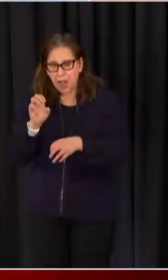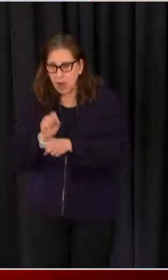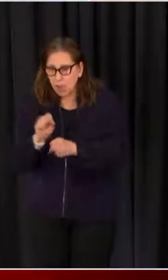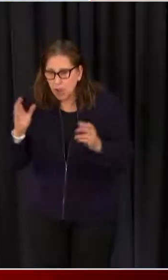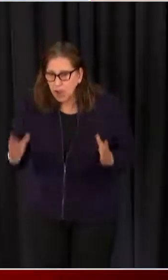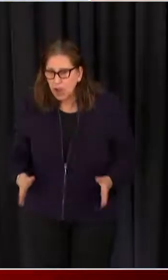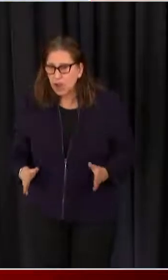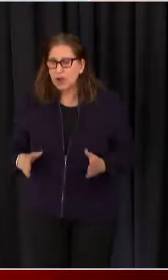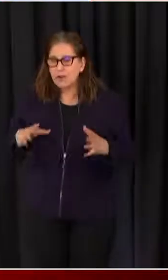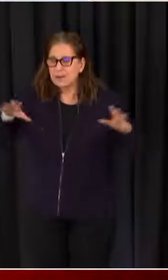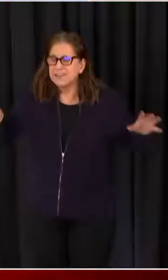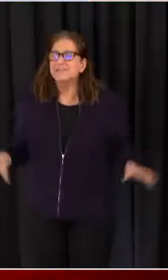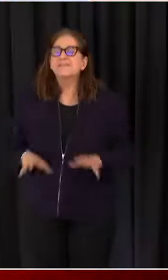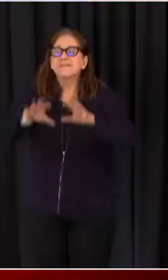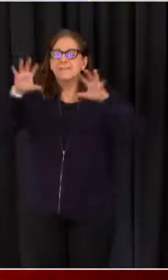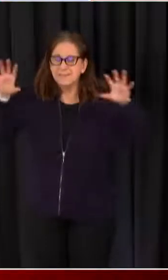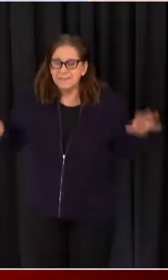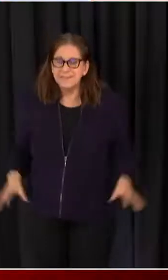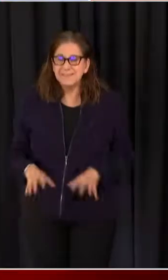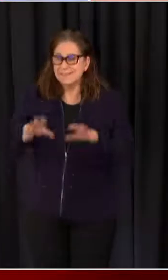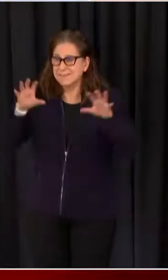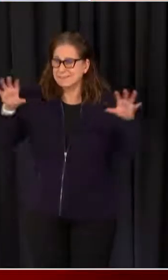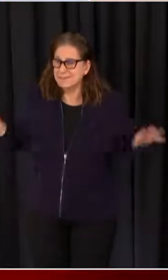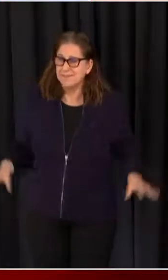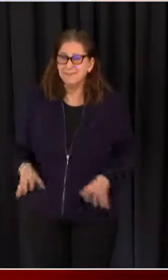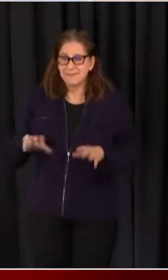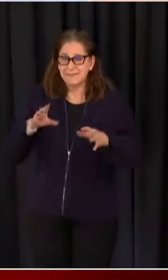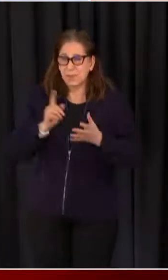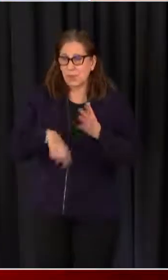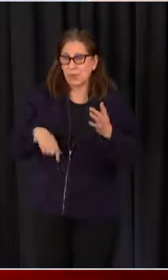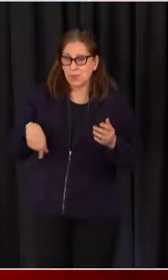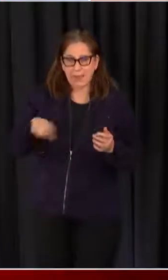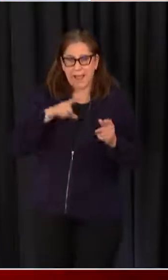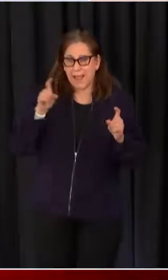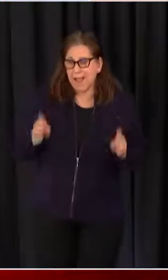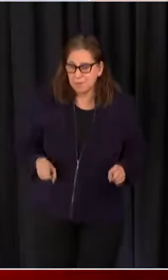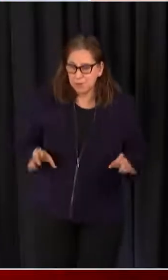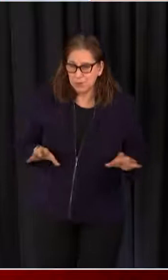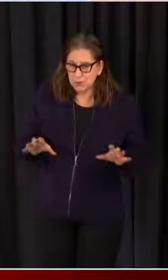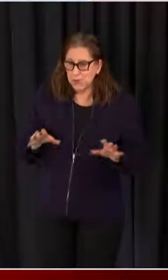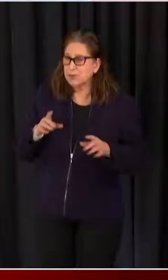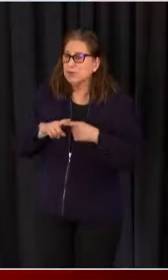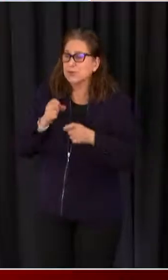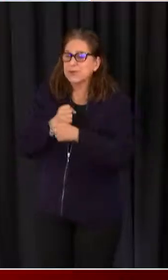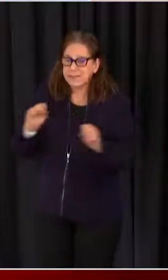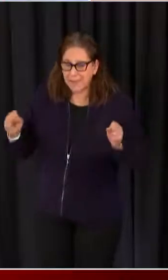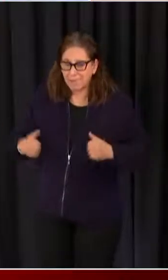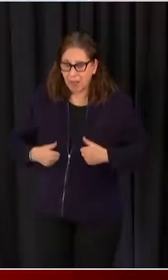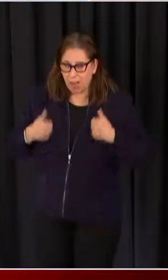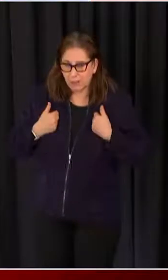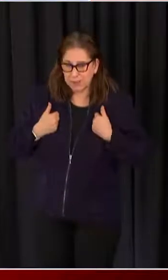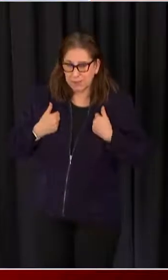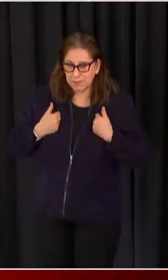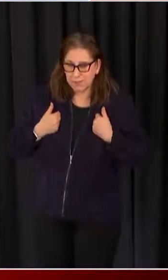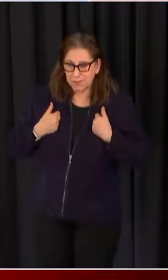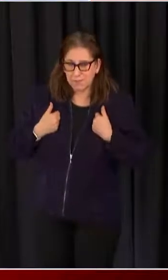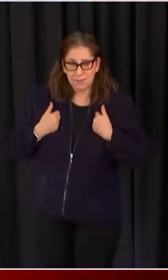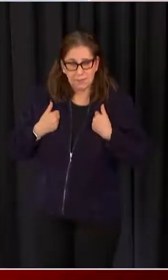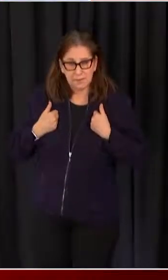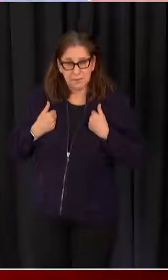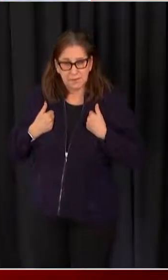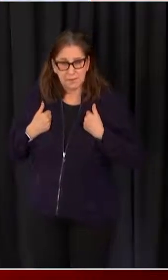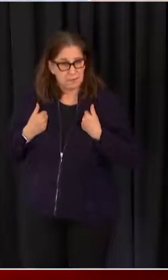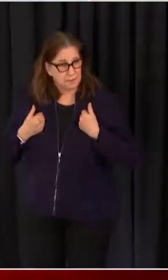what they need to support people, and to save lives. And that is, when we started that